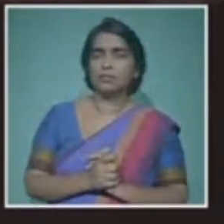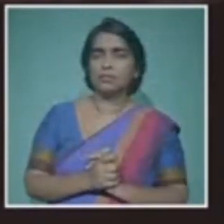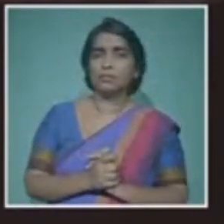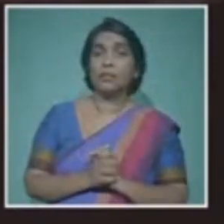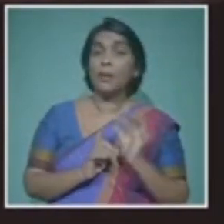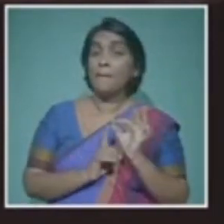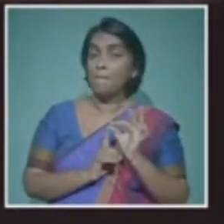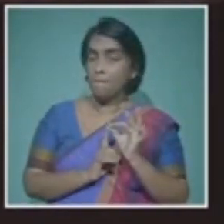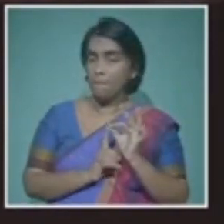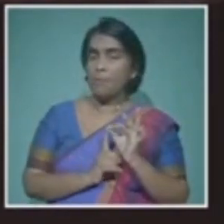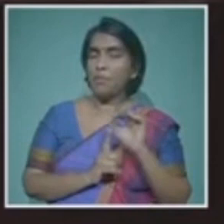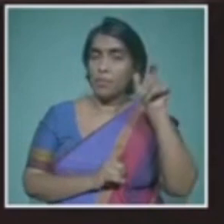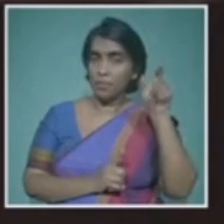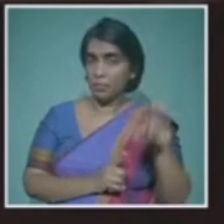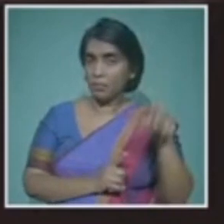personal conduct, right?